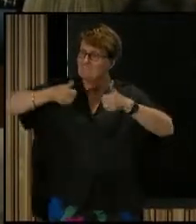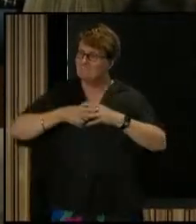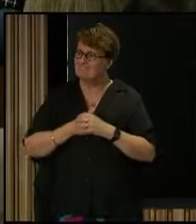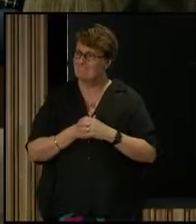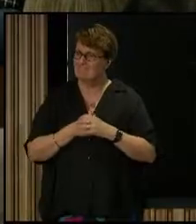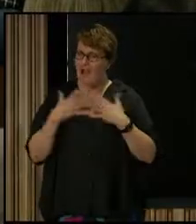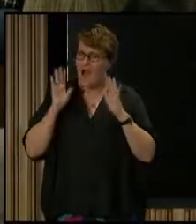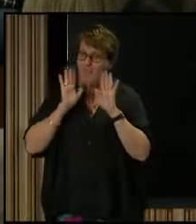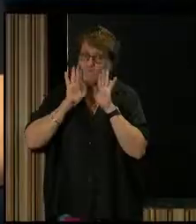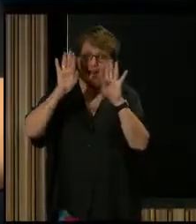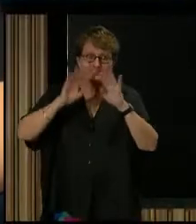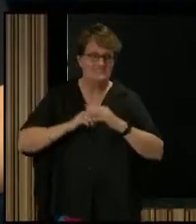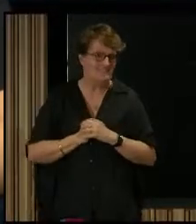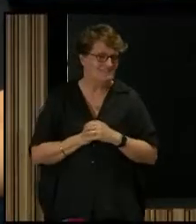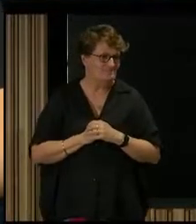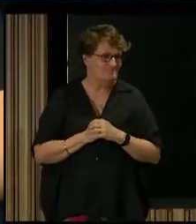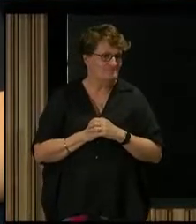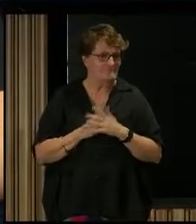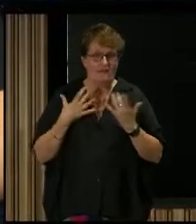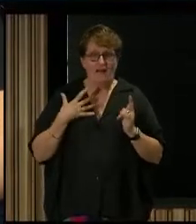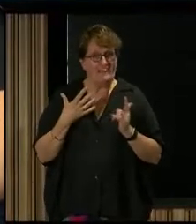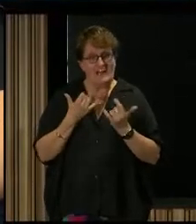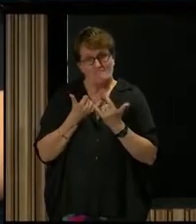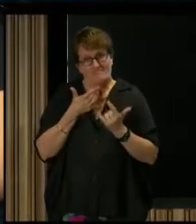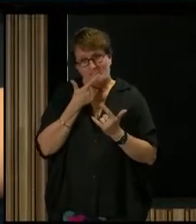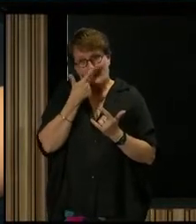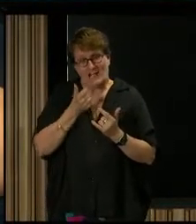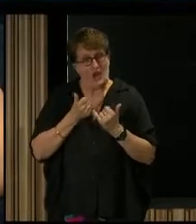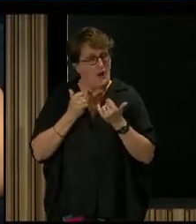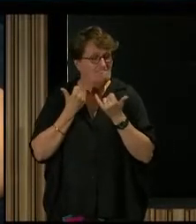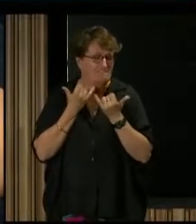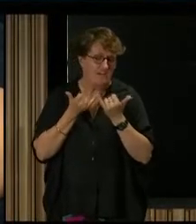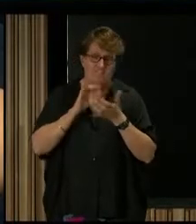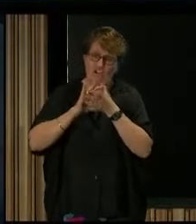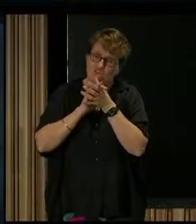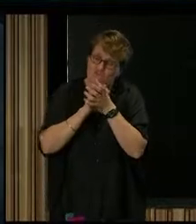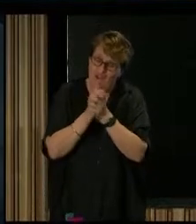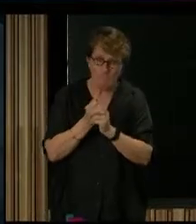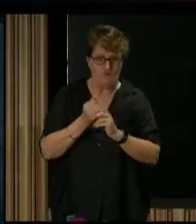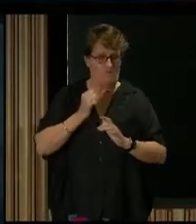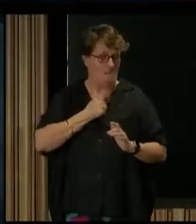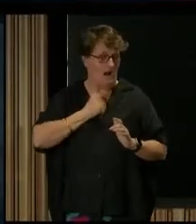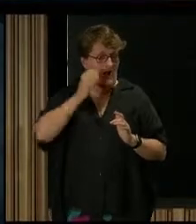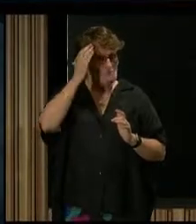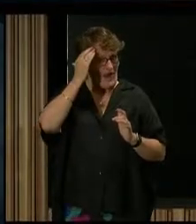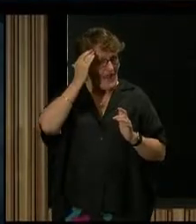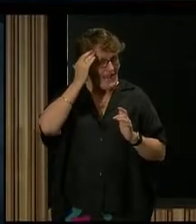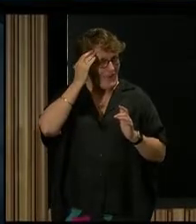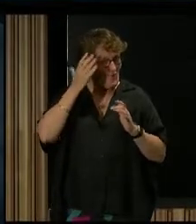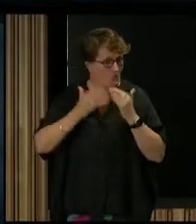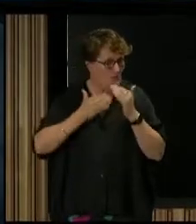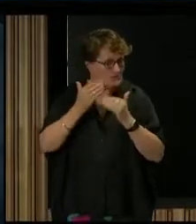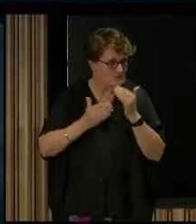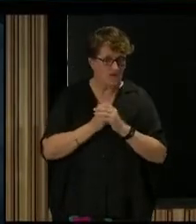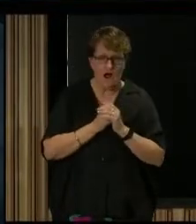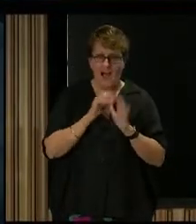amazing? I guess it's really lucky. I'm very grateful that this is how my brain works. I don't hear conversations in my mind. I learned